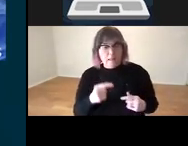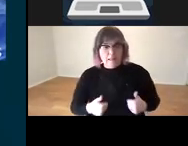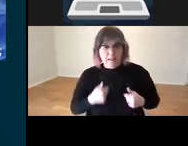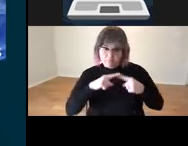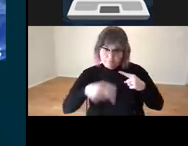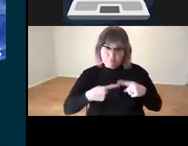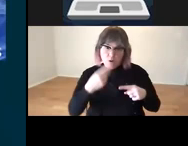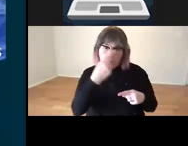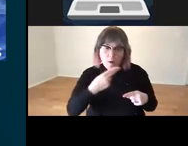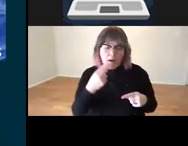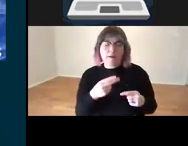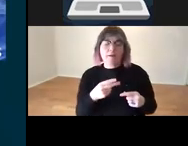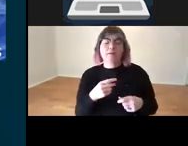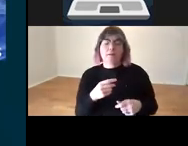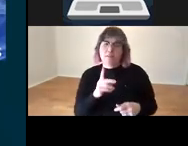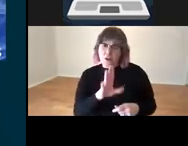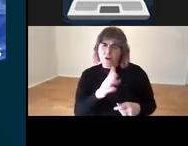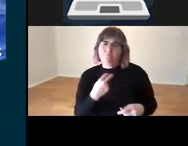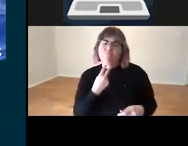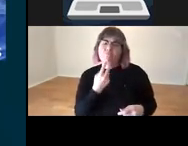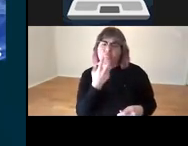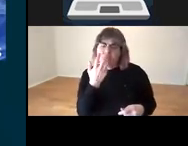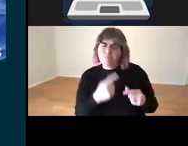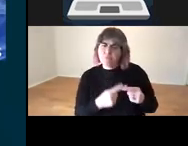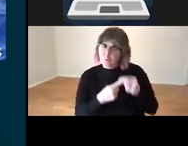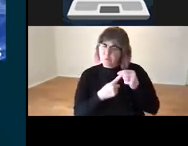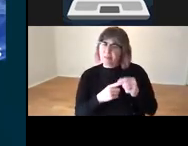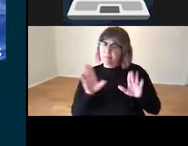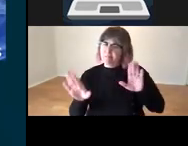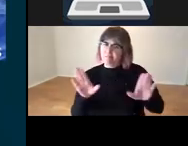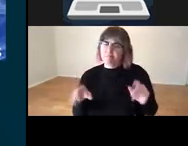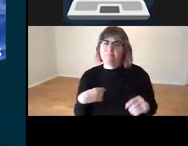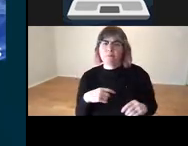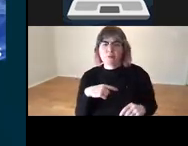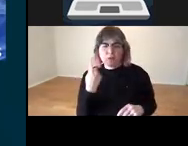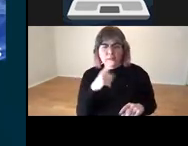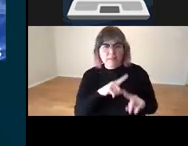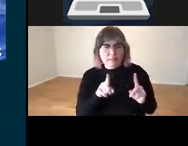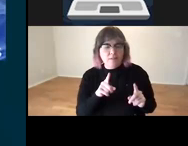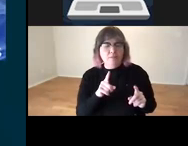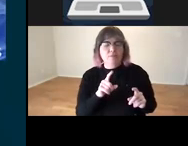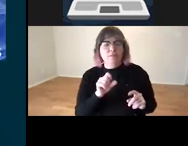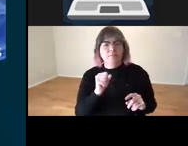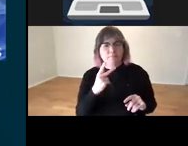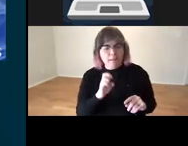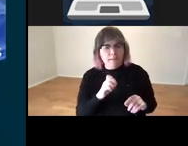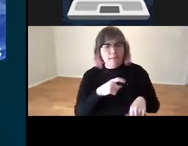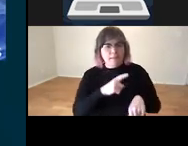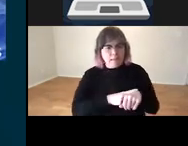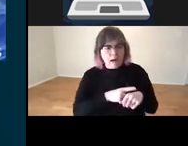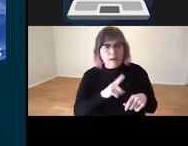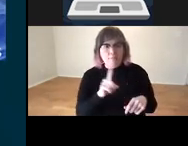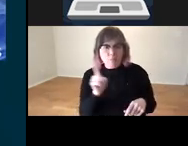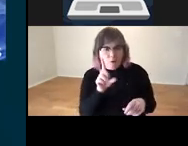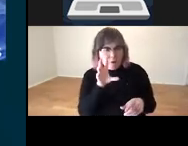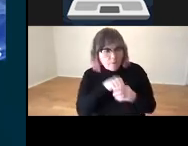And they produce really unique vocalizations that I'm using to look at the different spatial and temporal variability. So where are these animals within